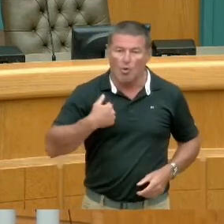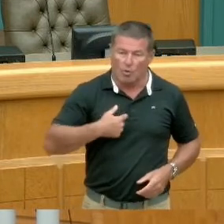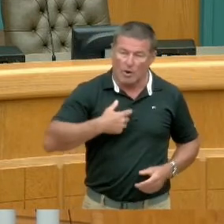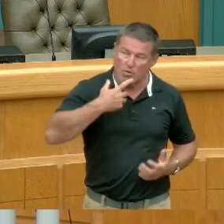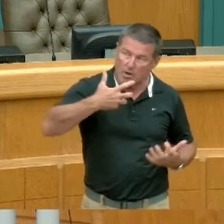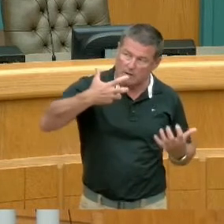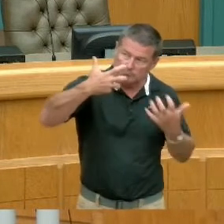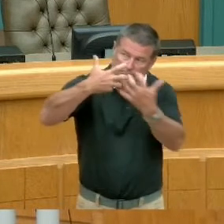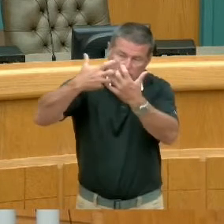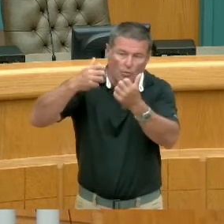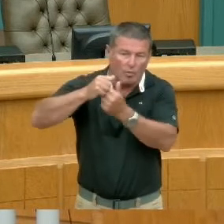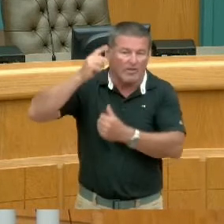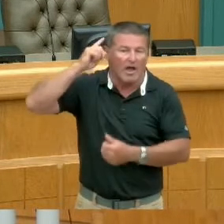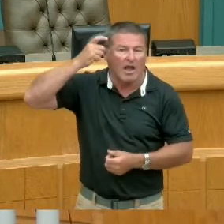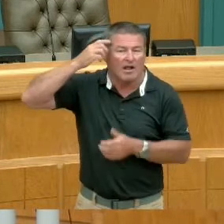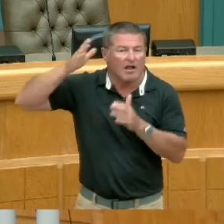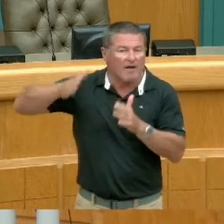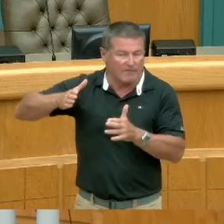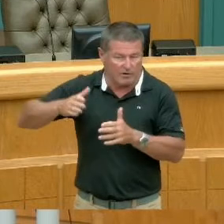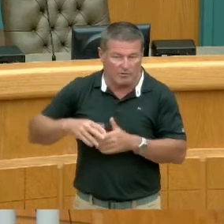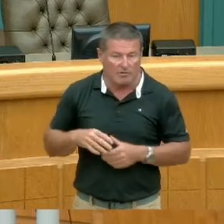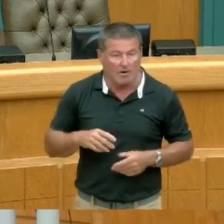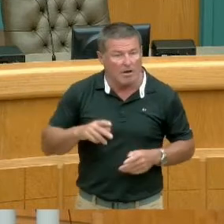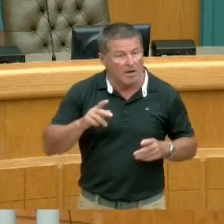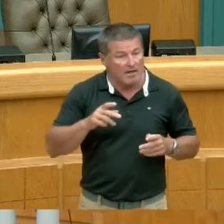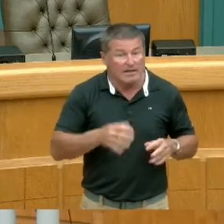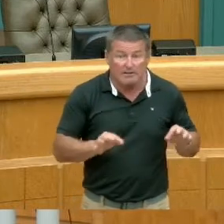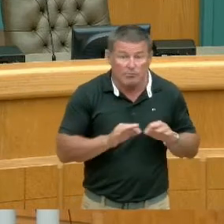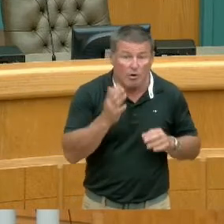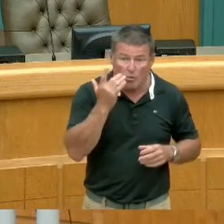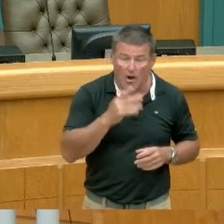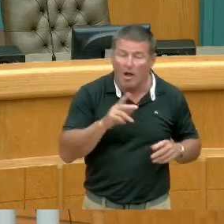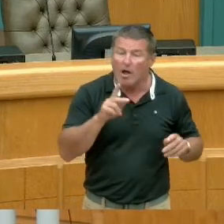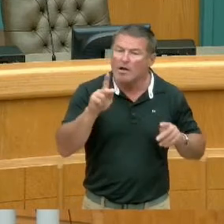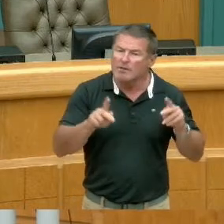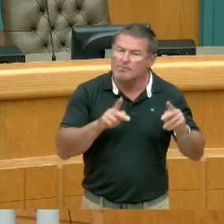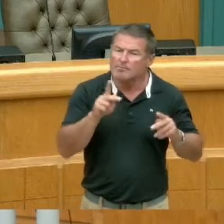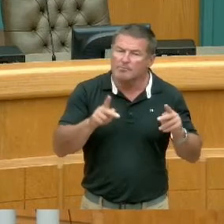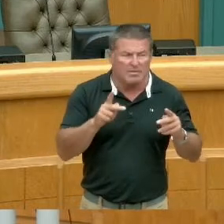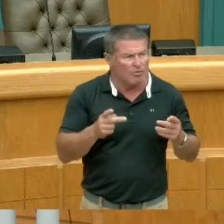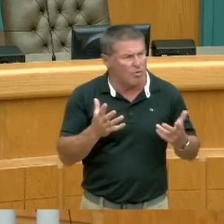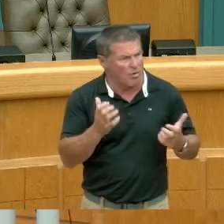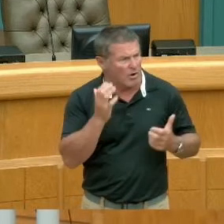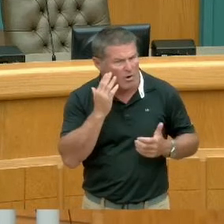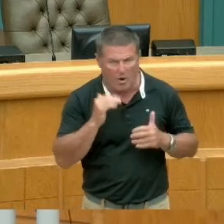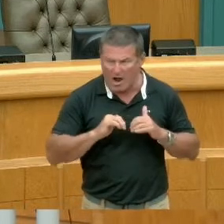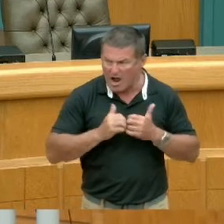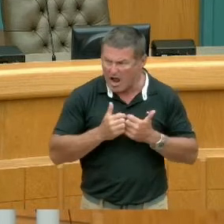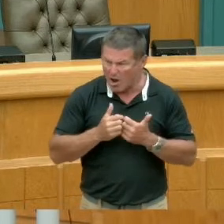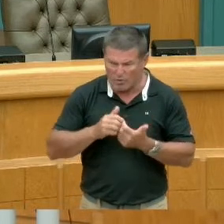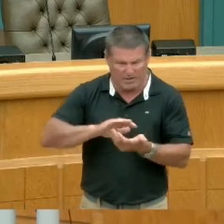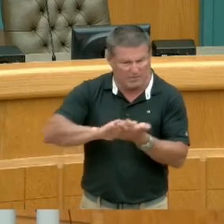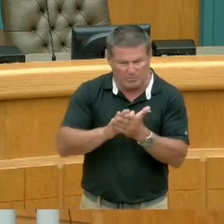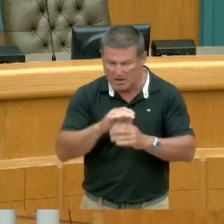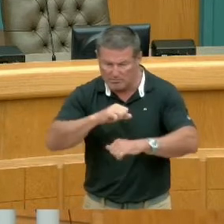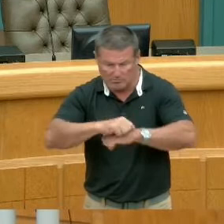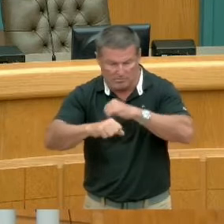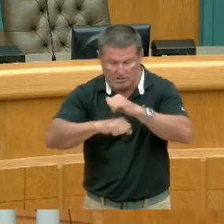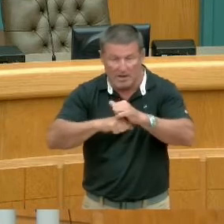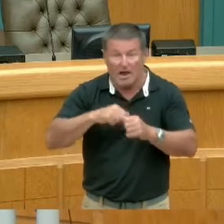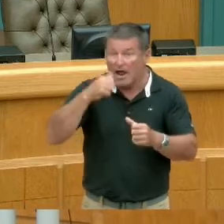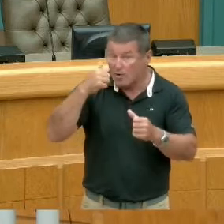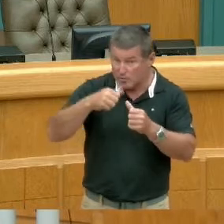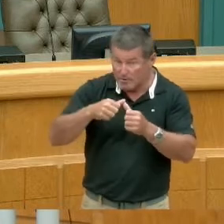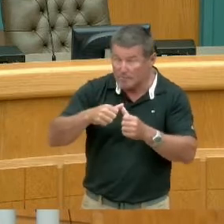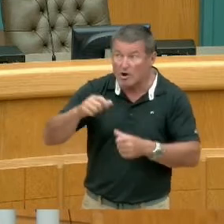I always think this is important because I think people want to know how structure really develops. And of course, the powers flow from emergency